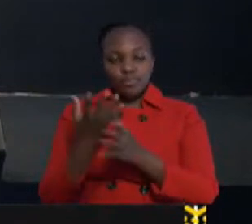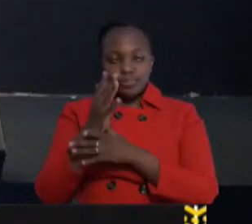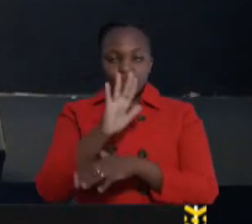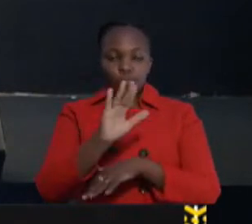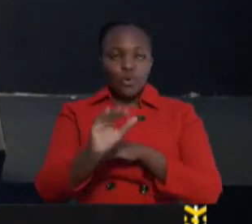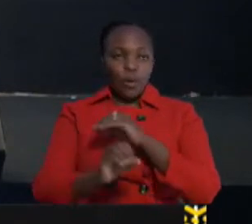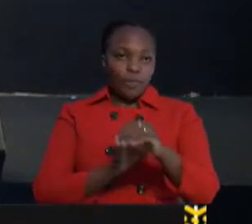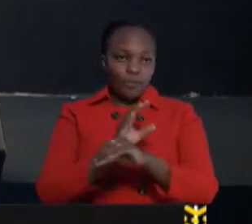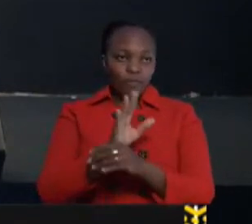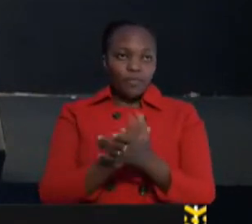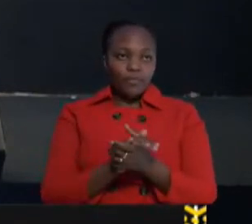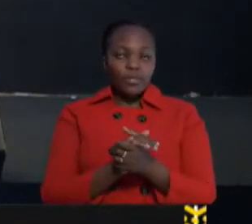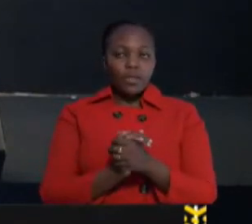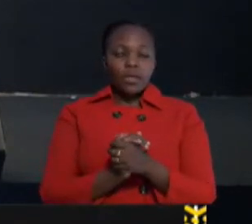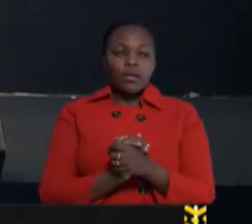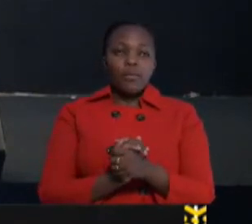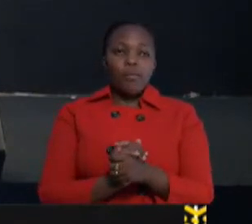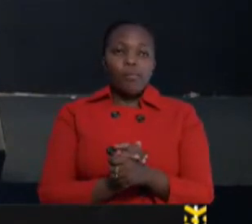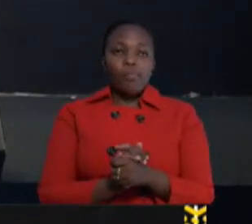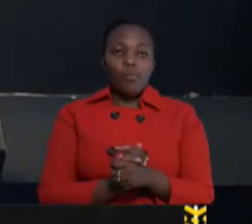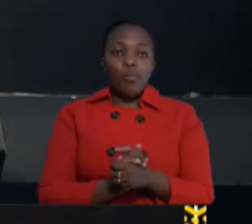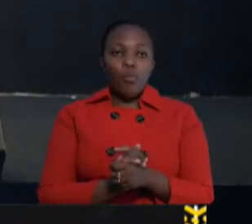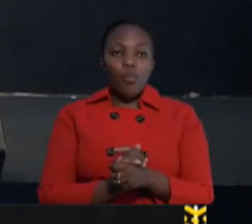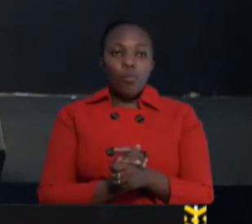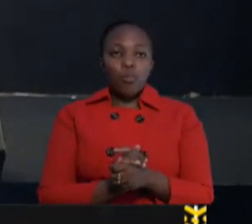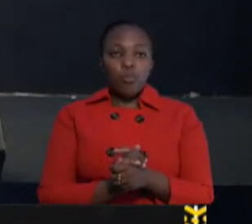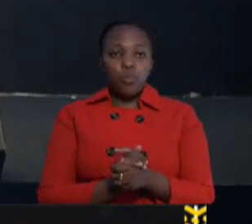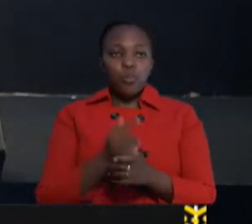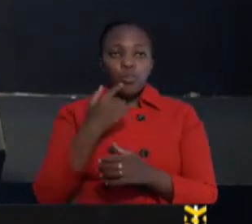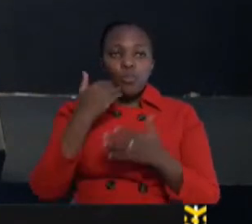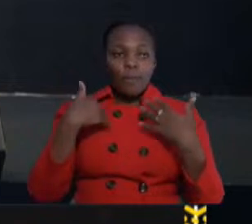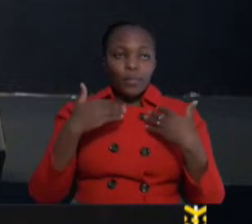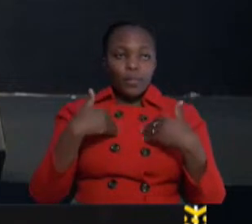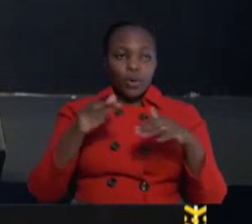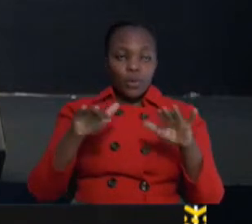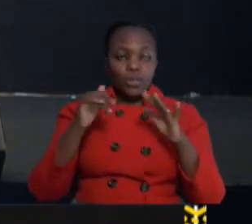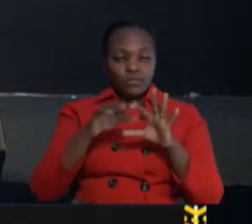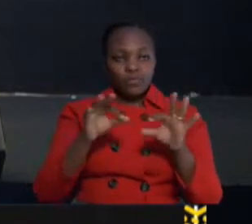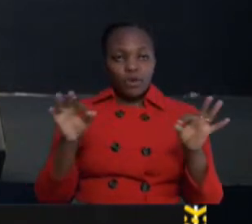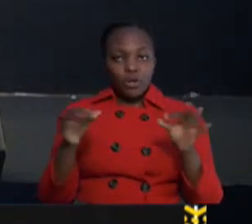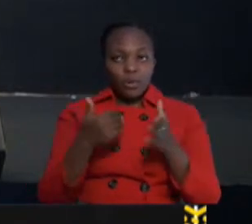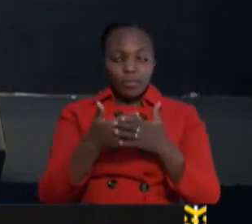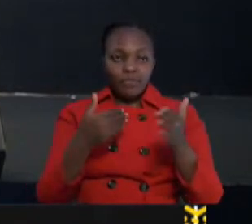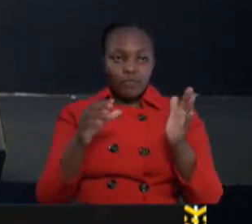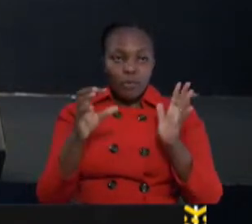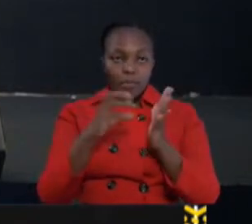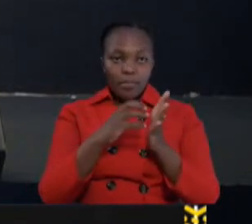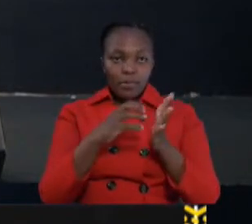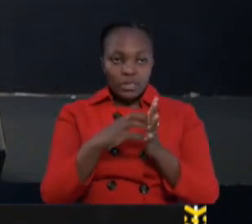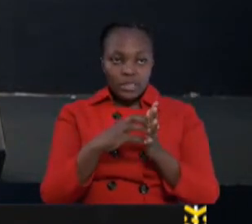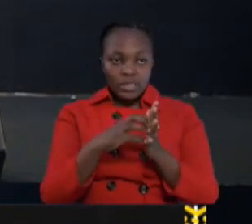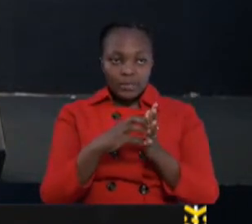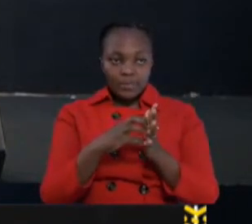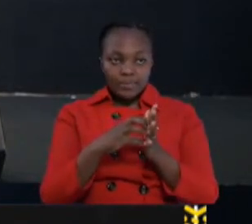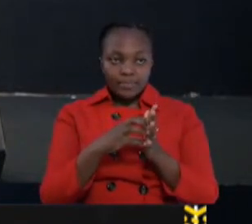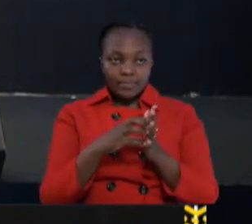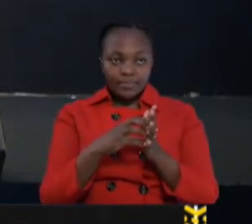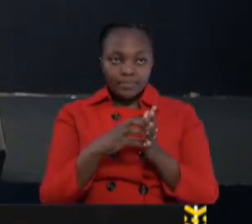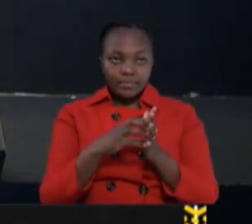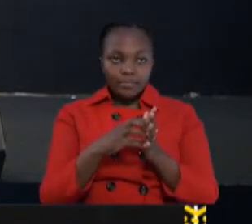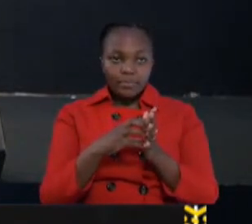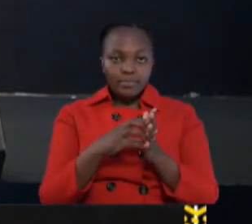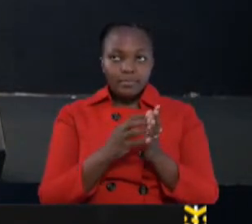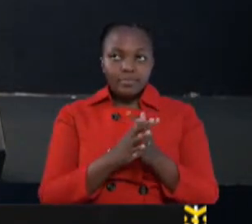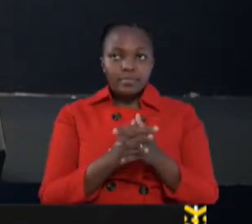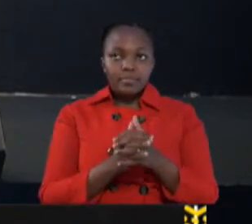by waiting to the end and now posting the trailer and expecting magic to happen at the box office. It doesn't work that way. All right? So we